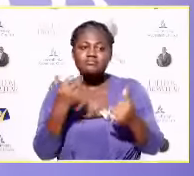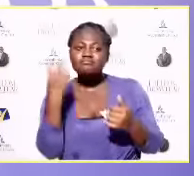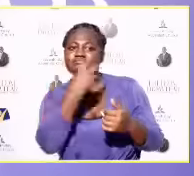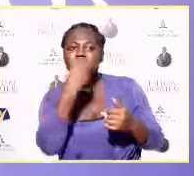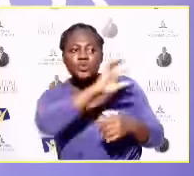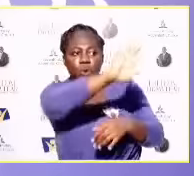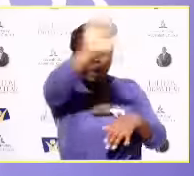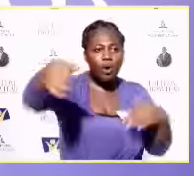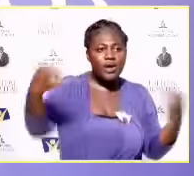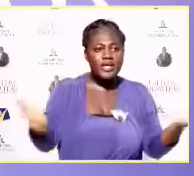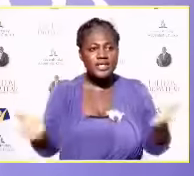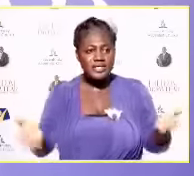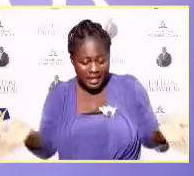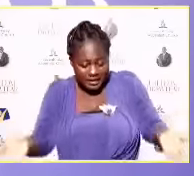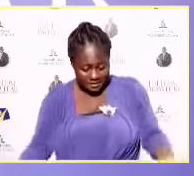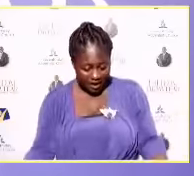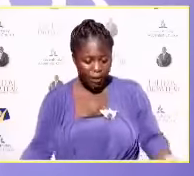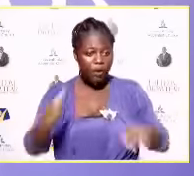and